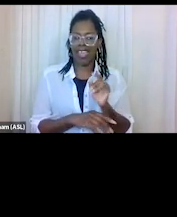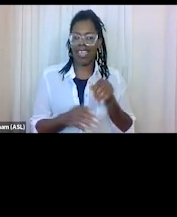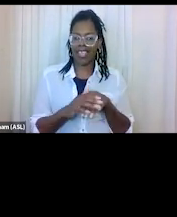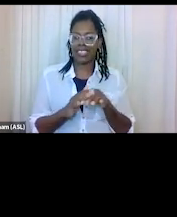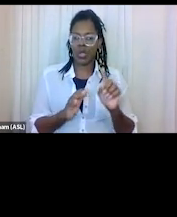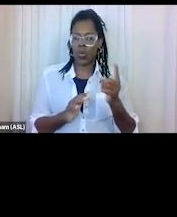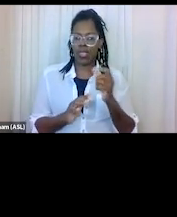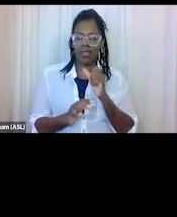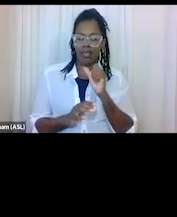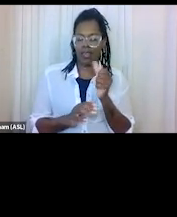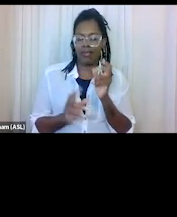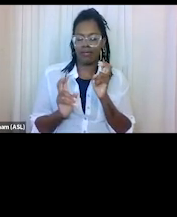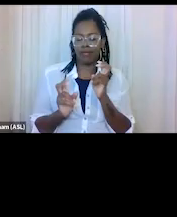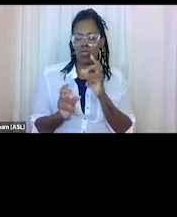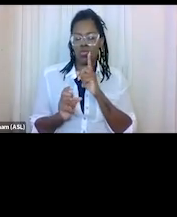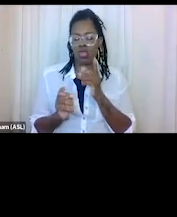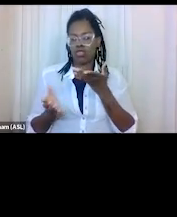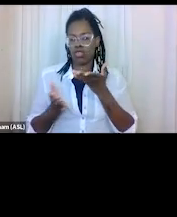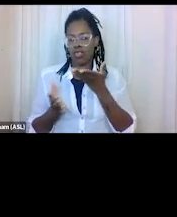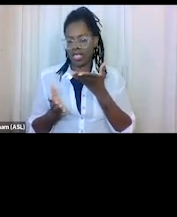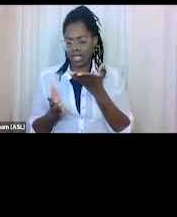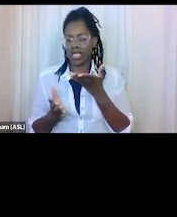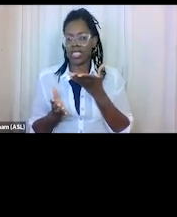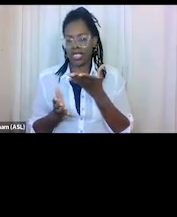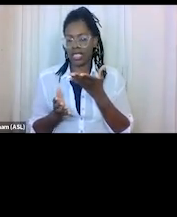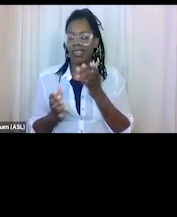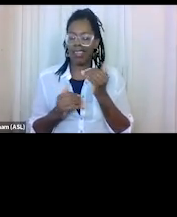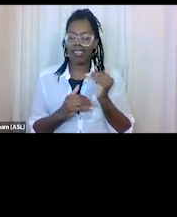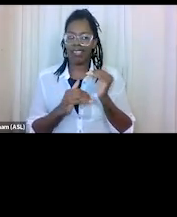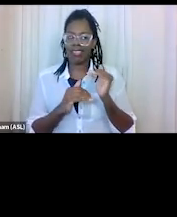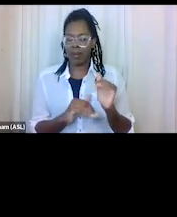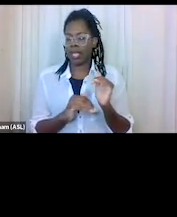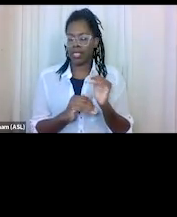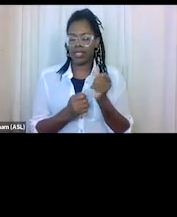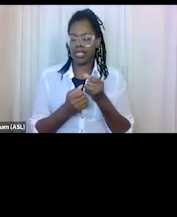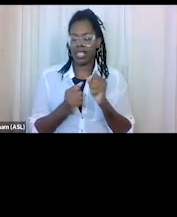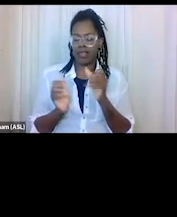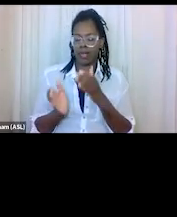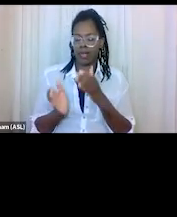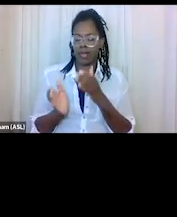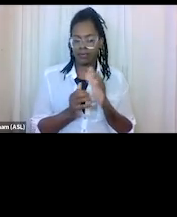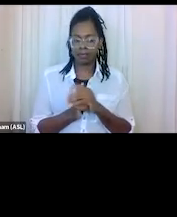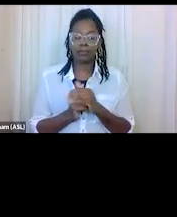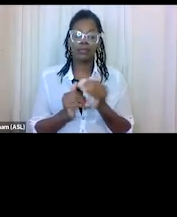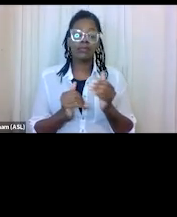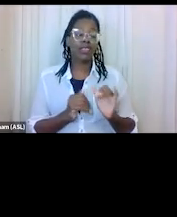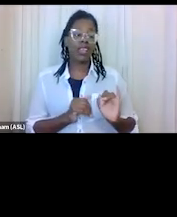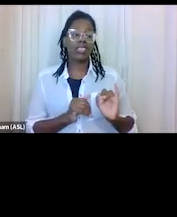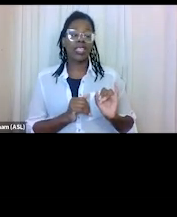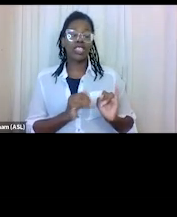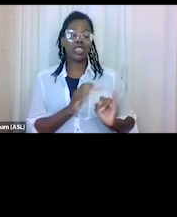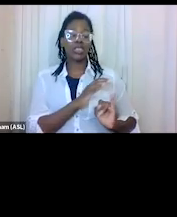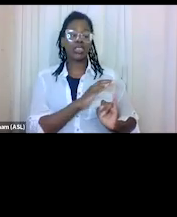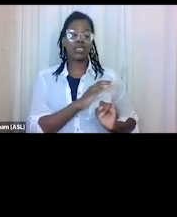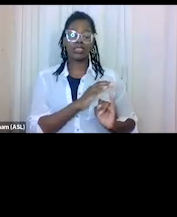not actual service. So that can be limiting when you're making safety plans. And then again, isolation, lack of